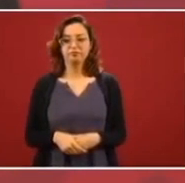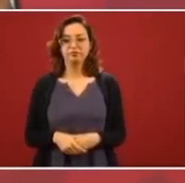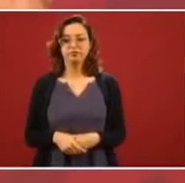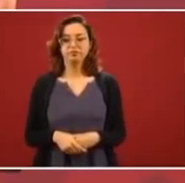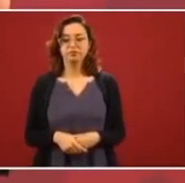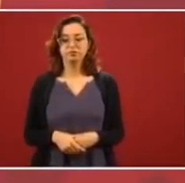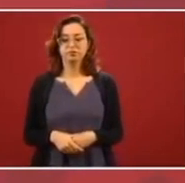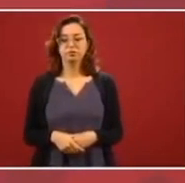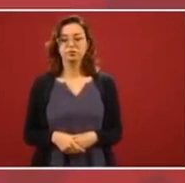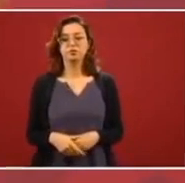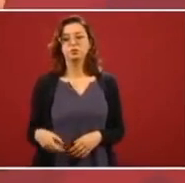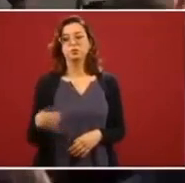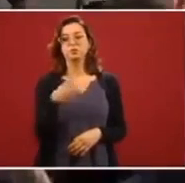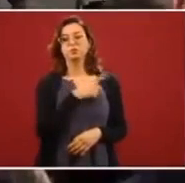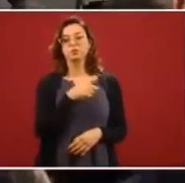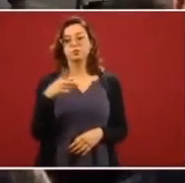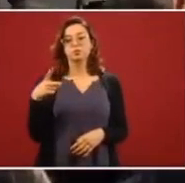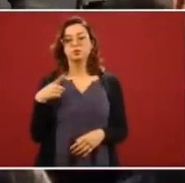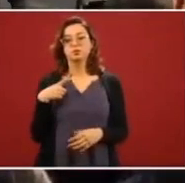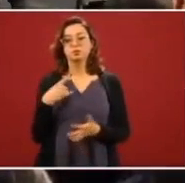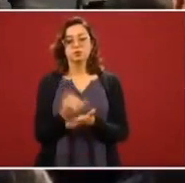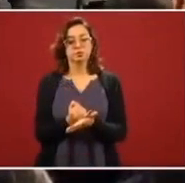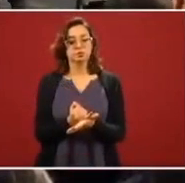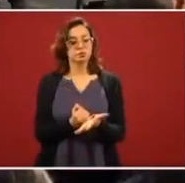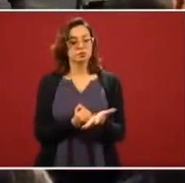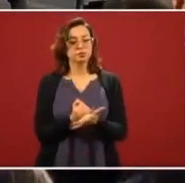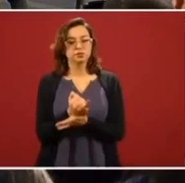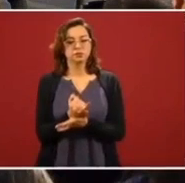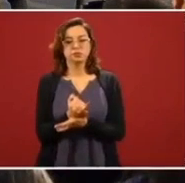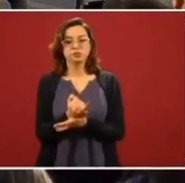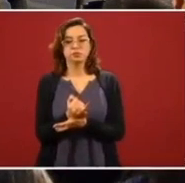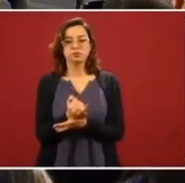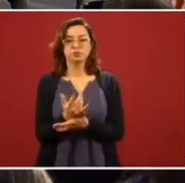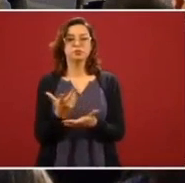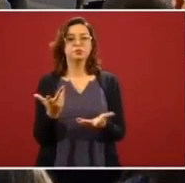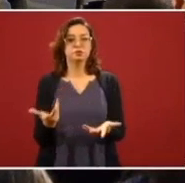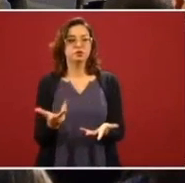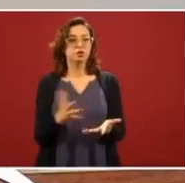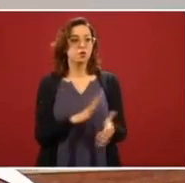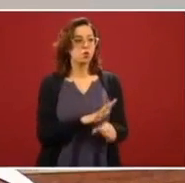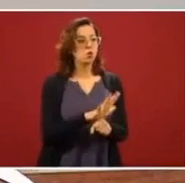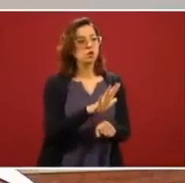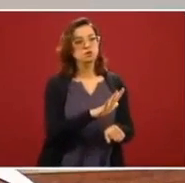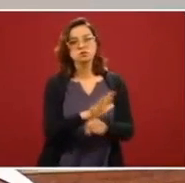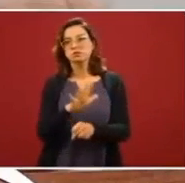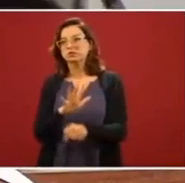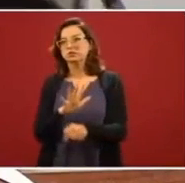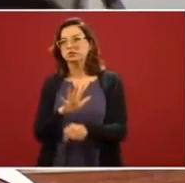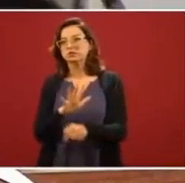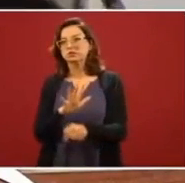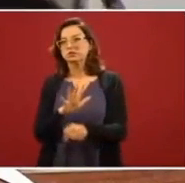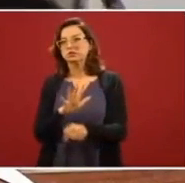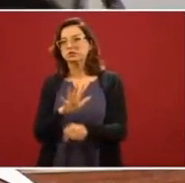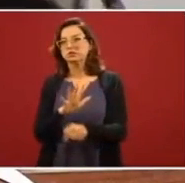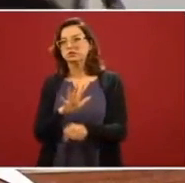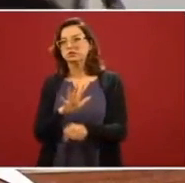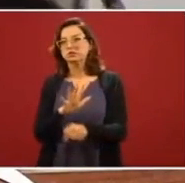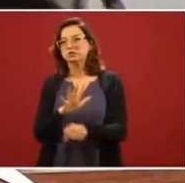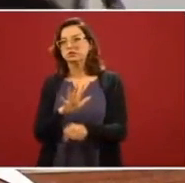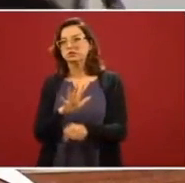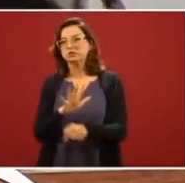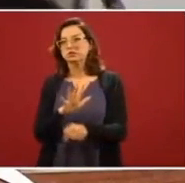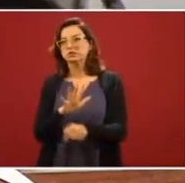Hay que optar entre inconvenientes. So we need to Es decir,